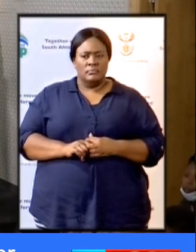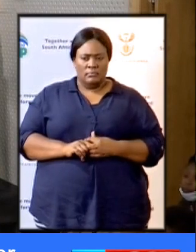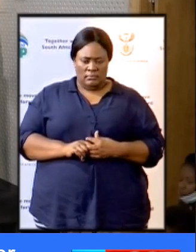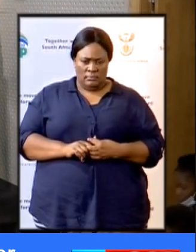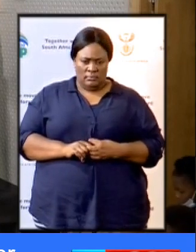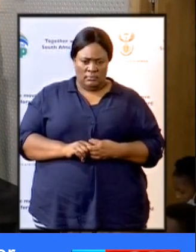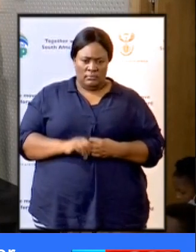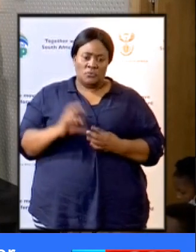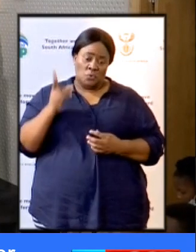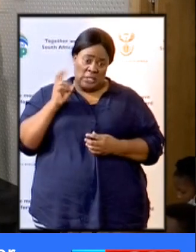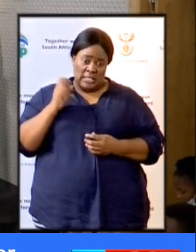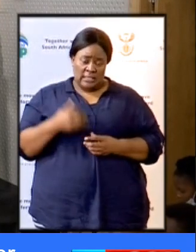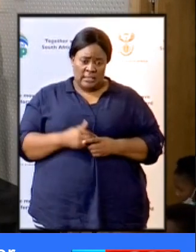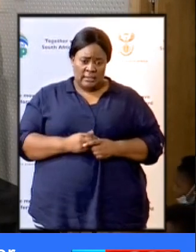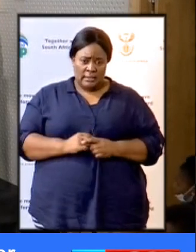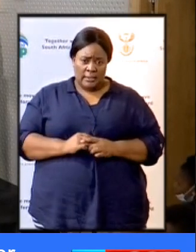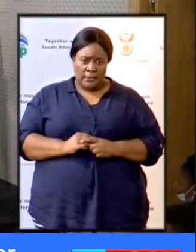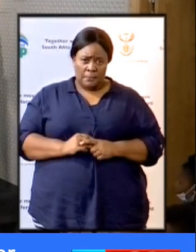Martin, we are listening.